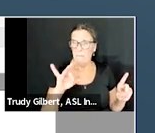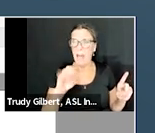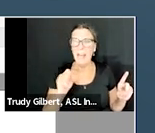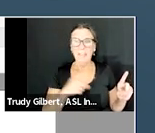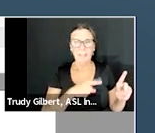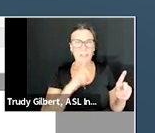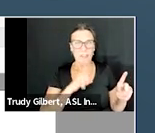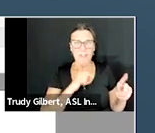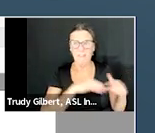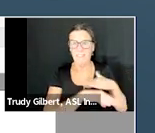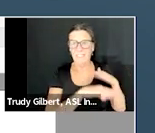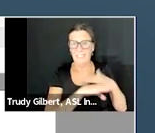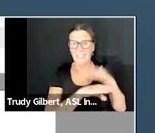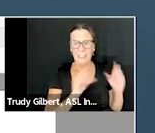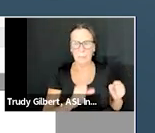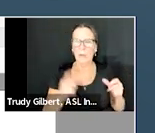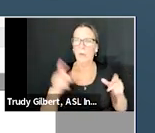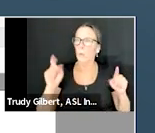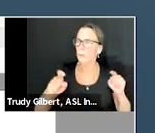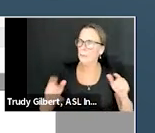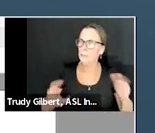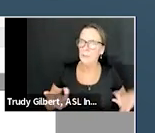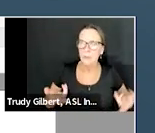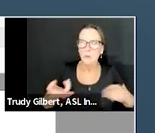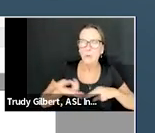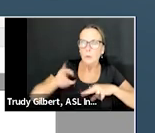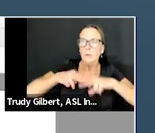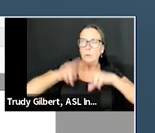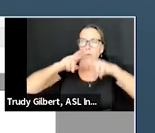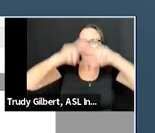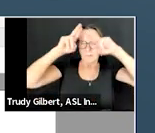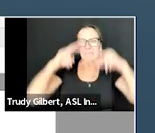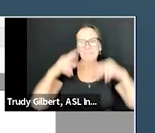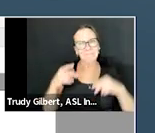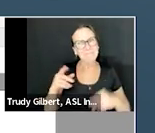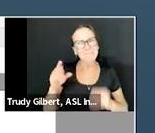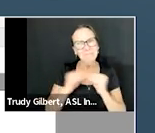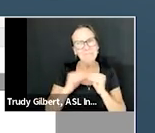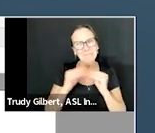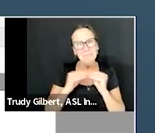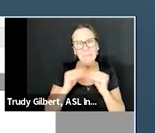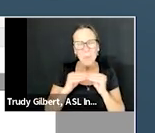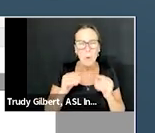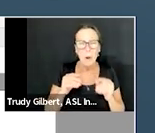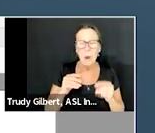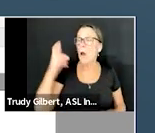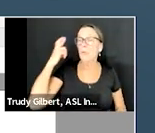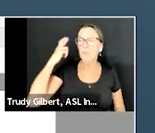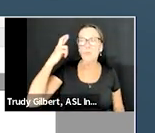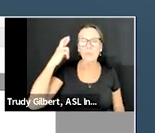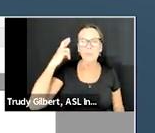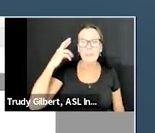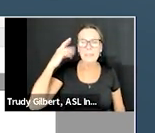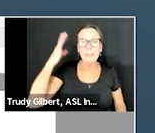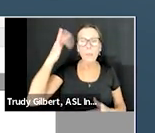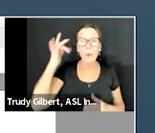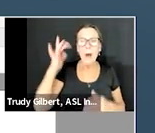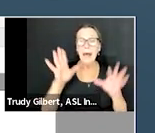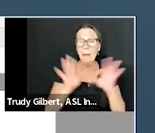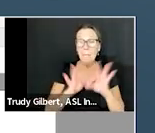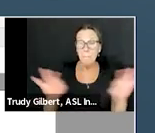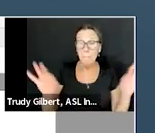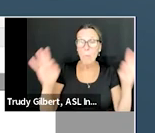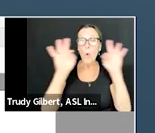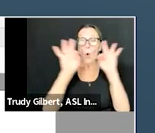lot of growth that needs to happen in this area. And the reason why these spaces are important is